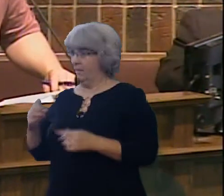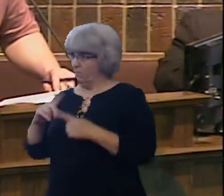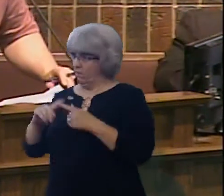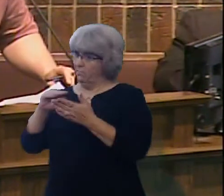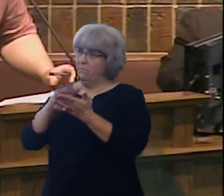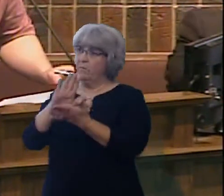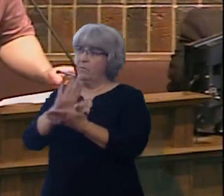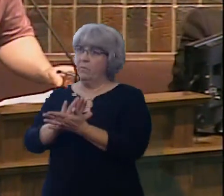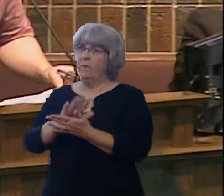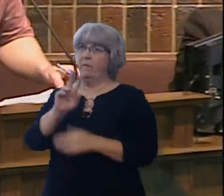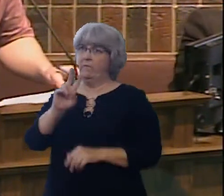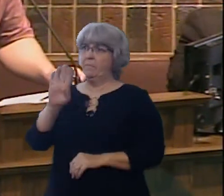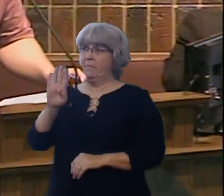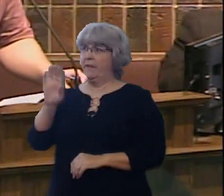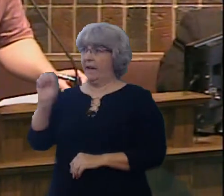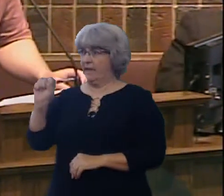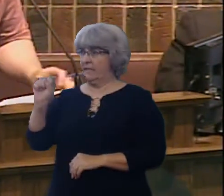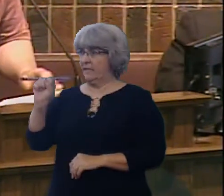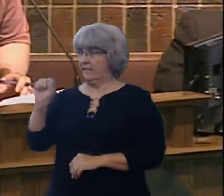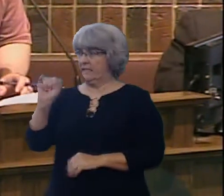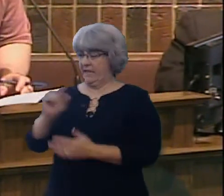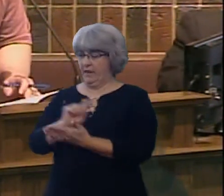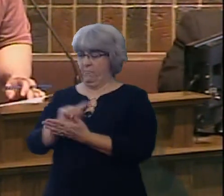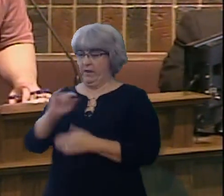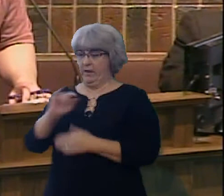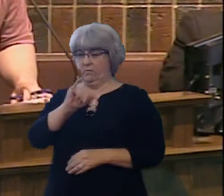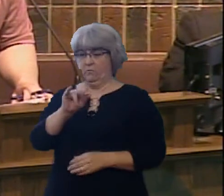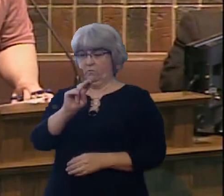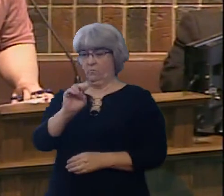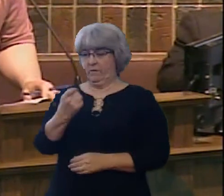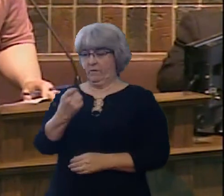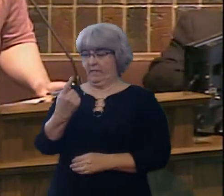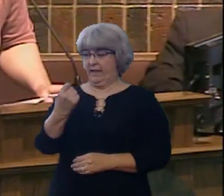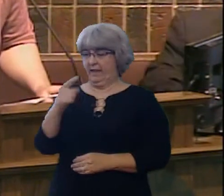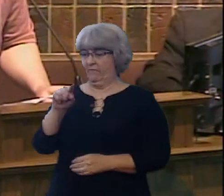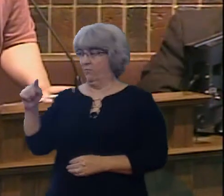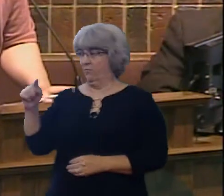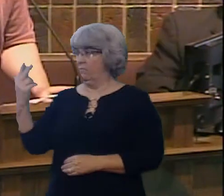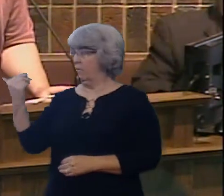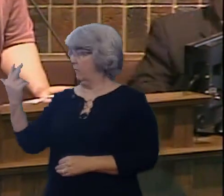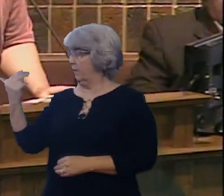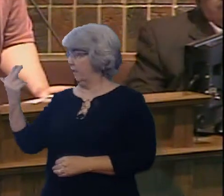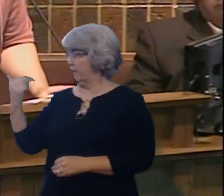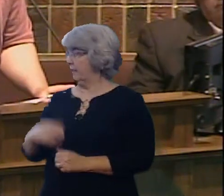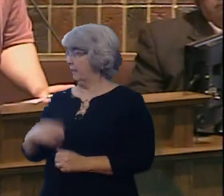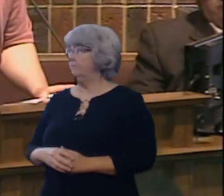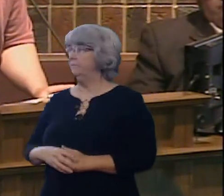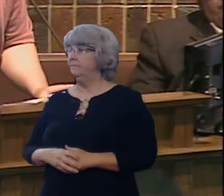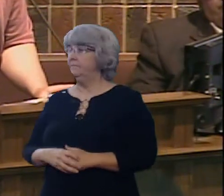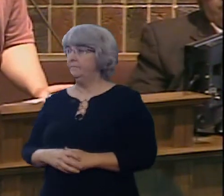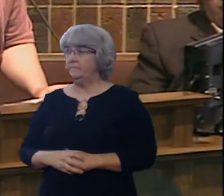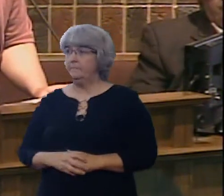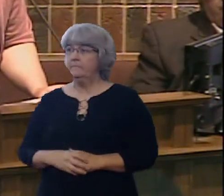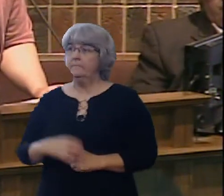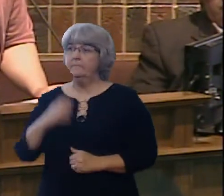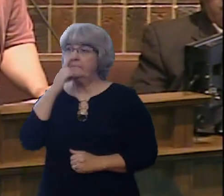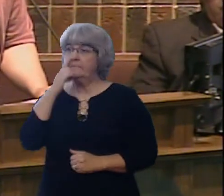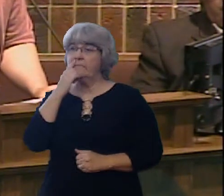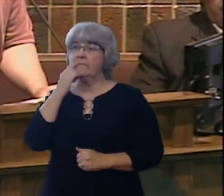also mark the VBS that will be the 11th through the 13th. Our opening song tonight will be